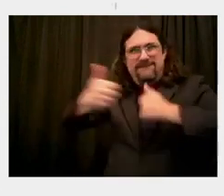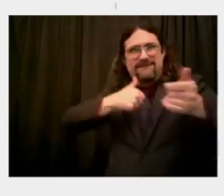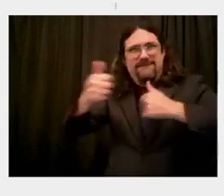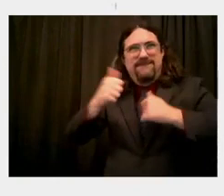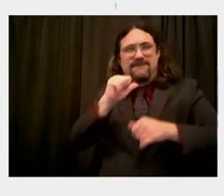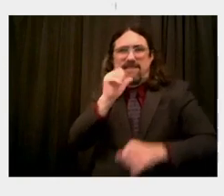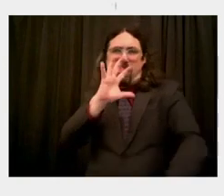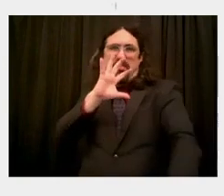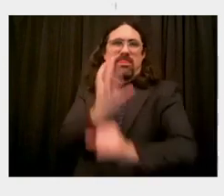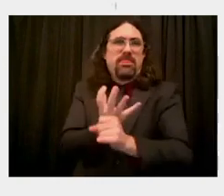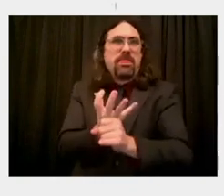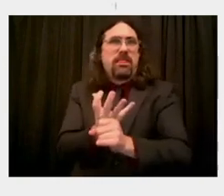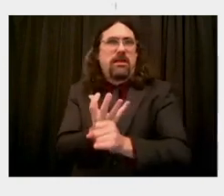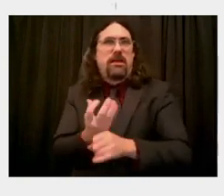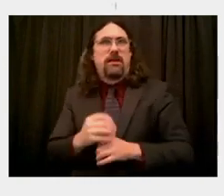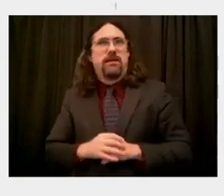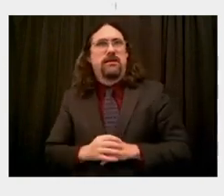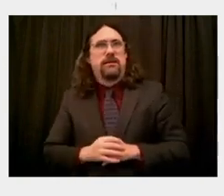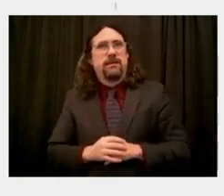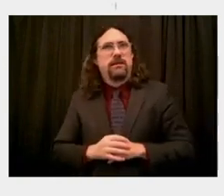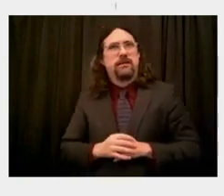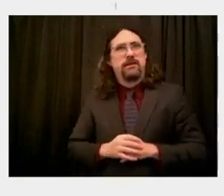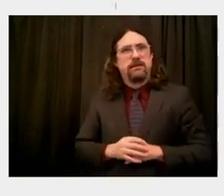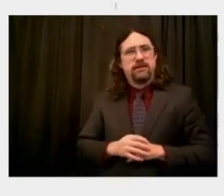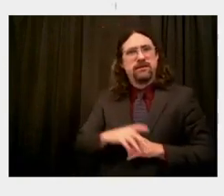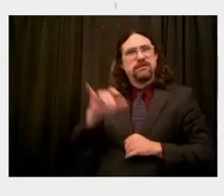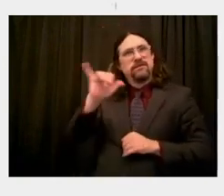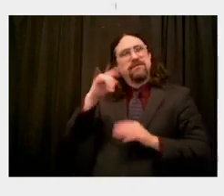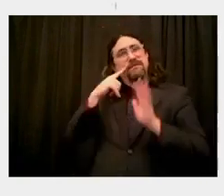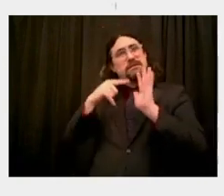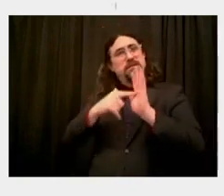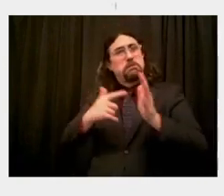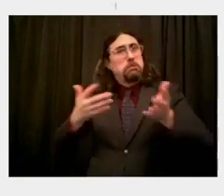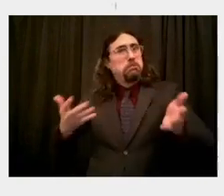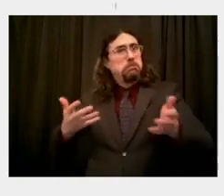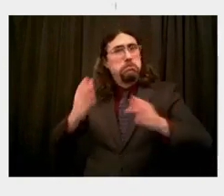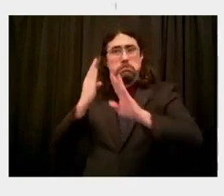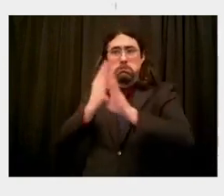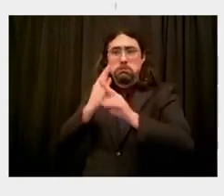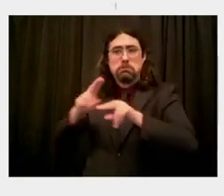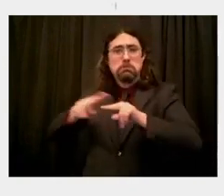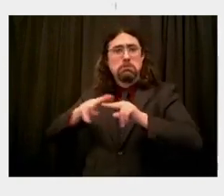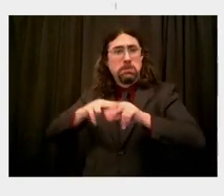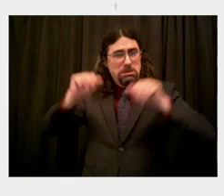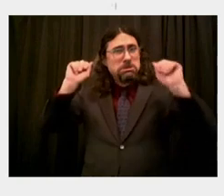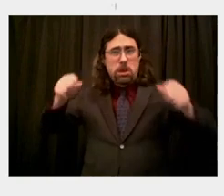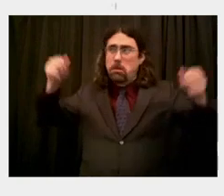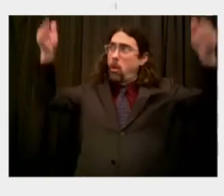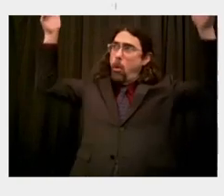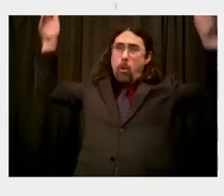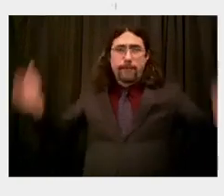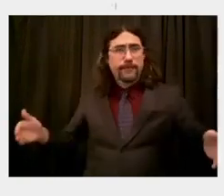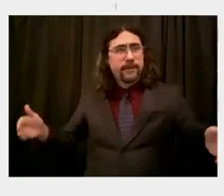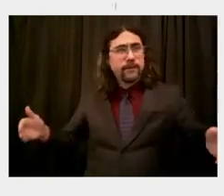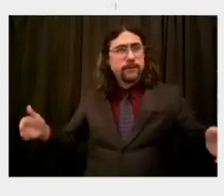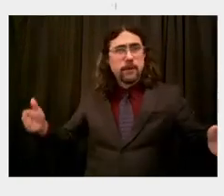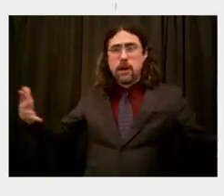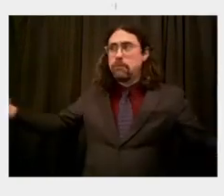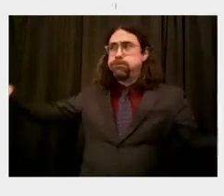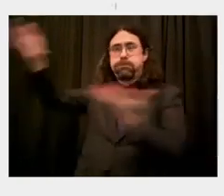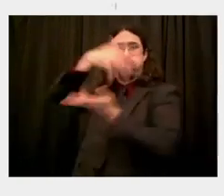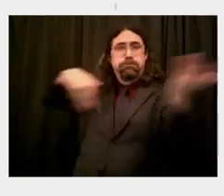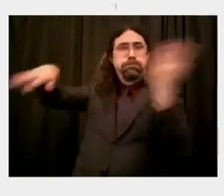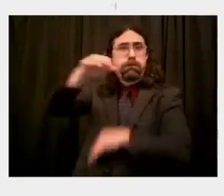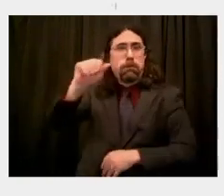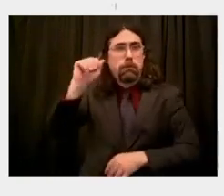in a situation where it's gonna be the new norm to have everybody drive in